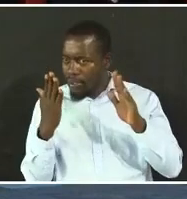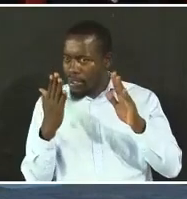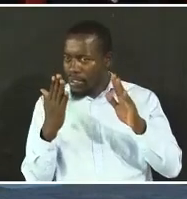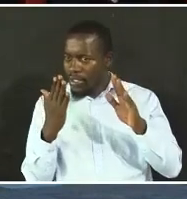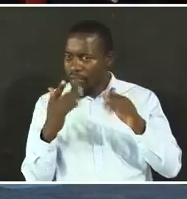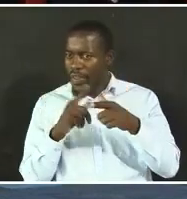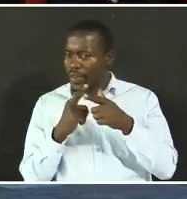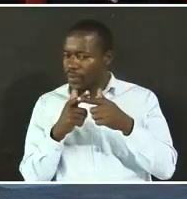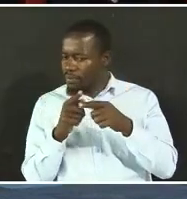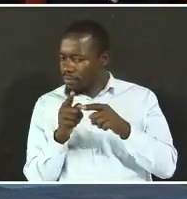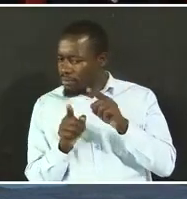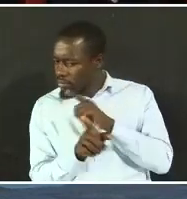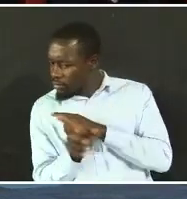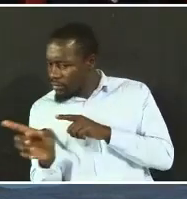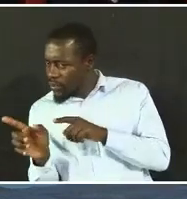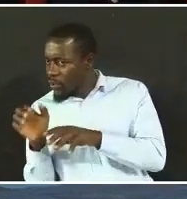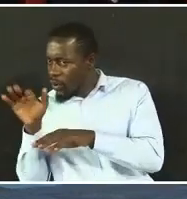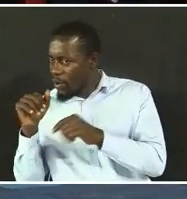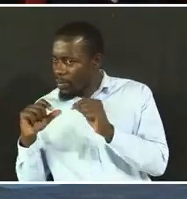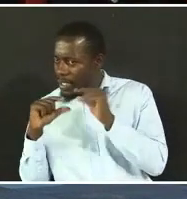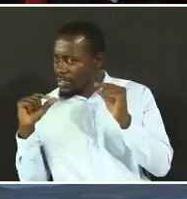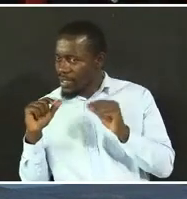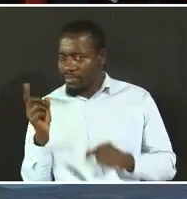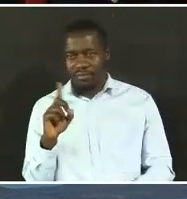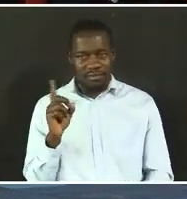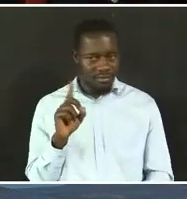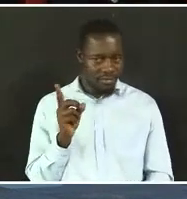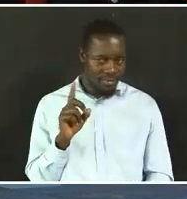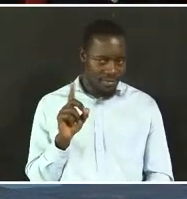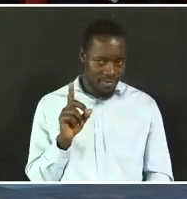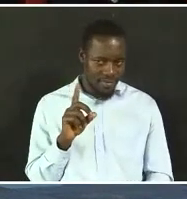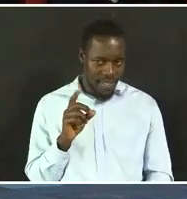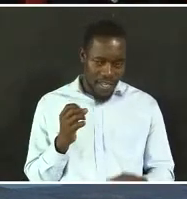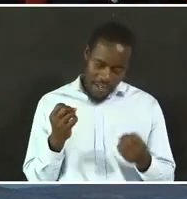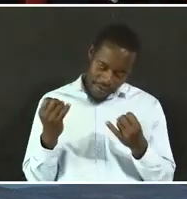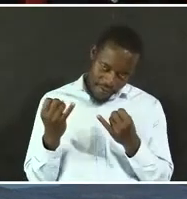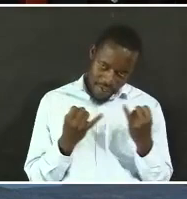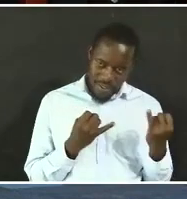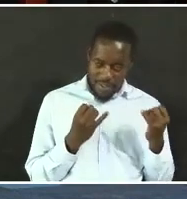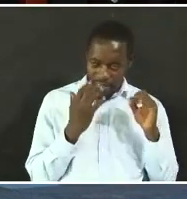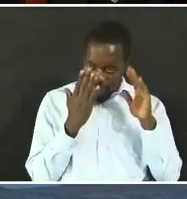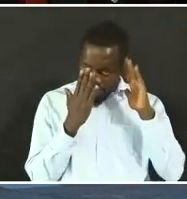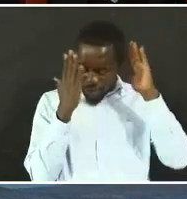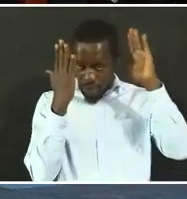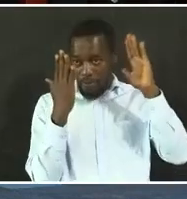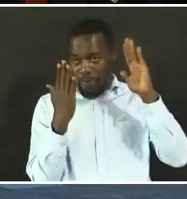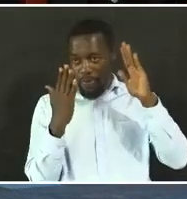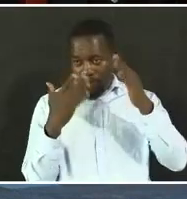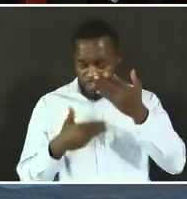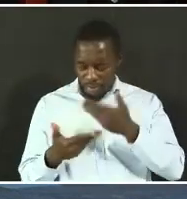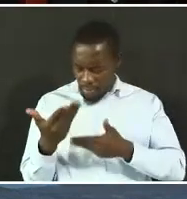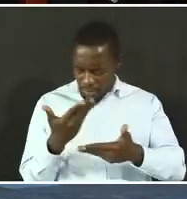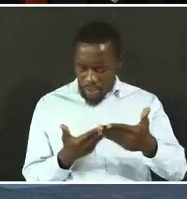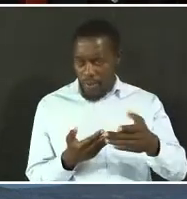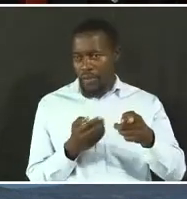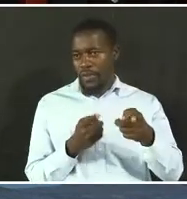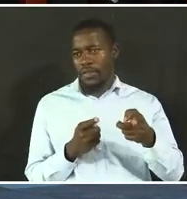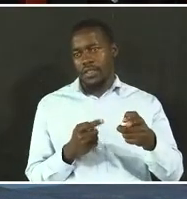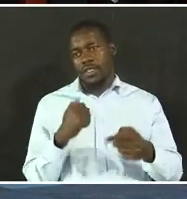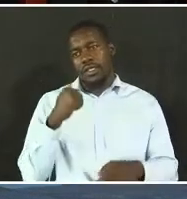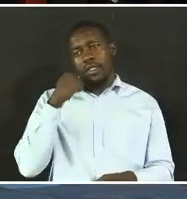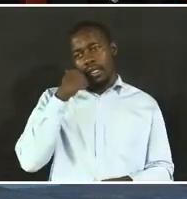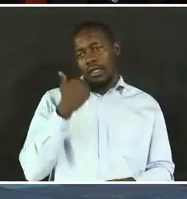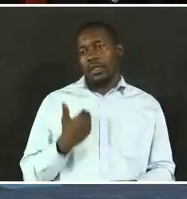and bring that priest to talk to that patient. This is a ministry not like